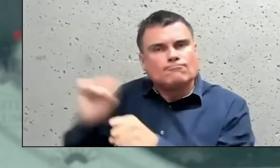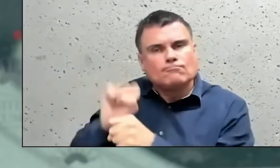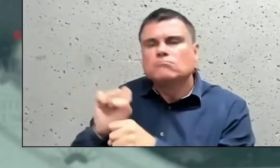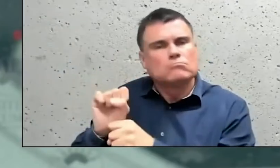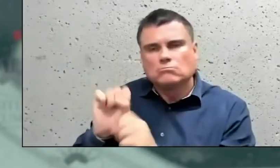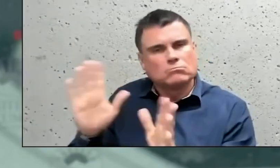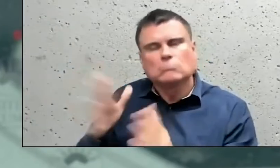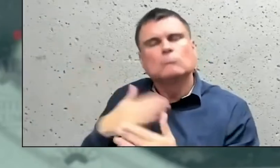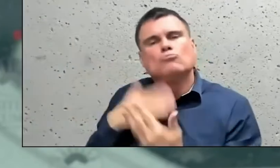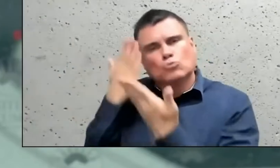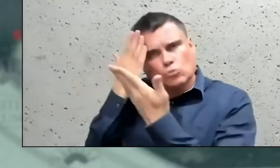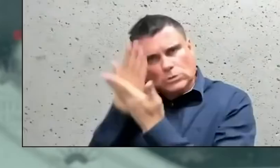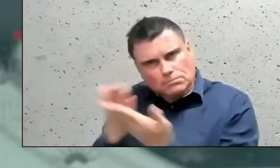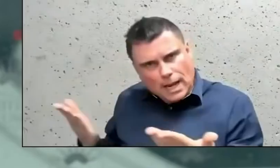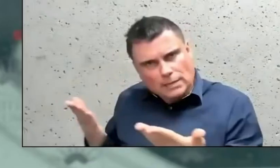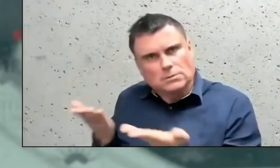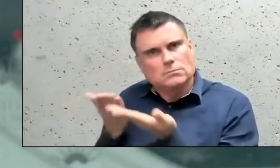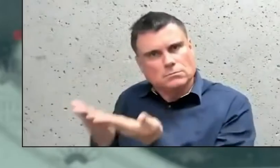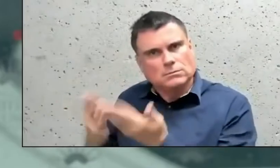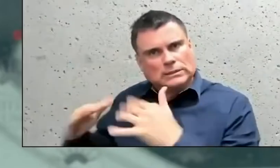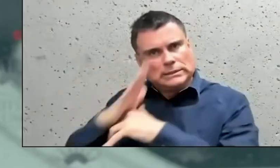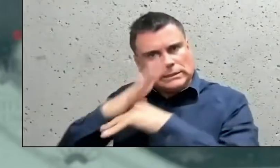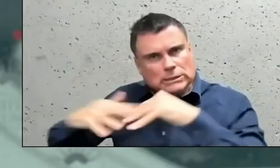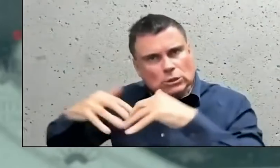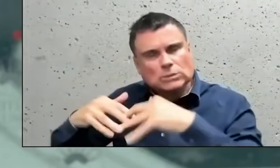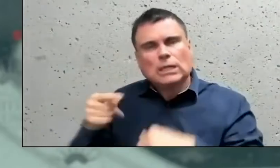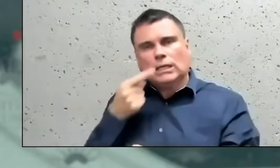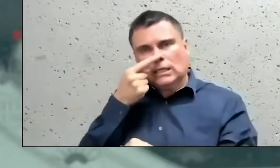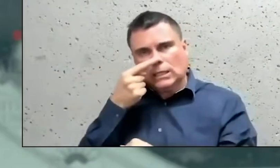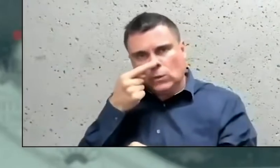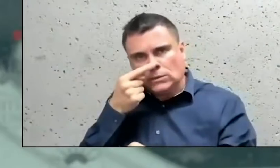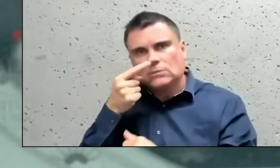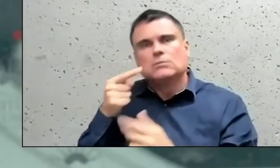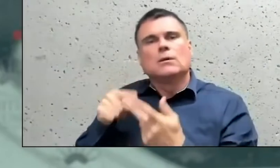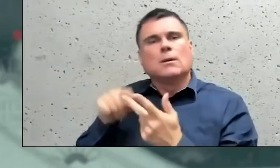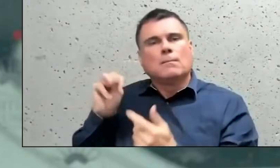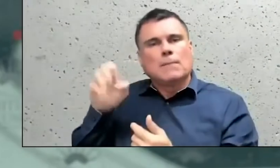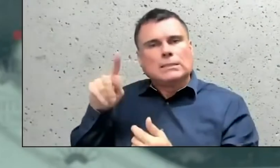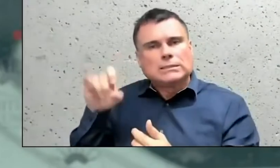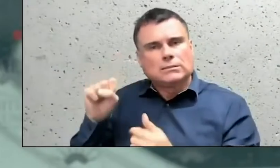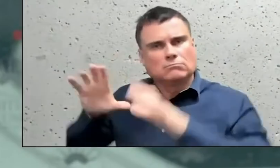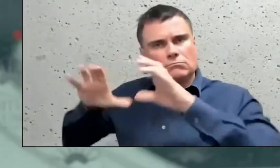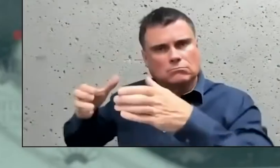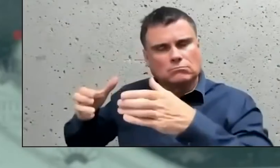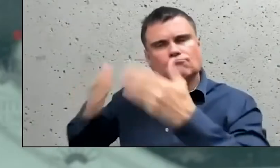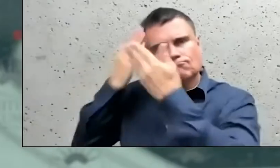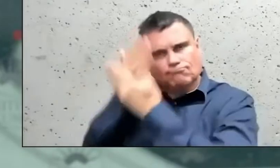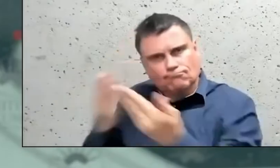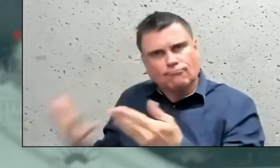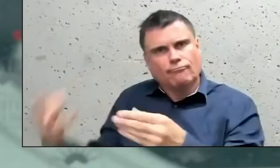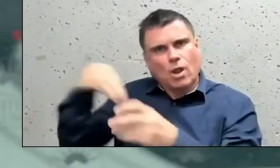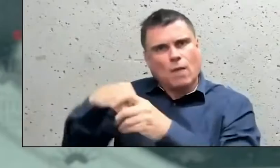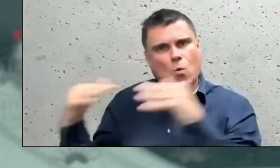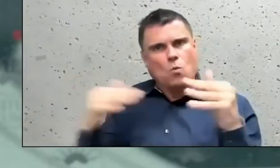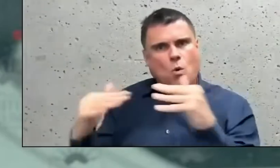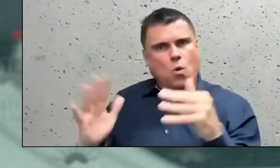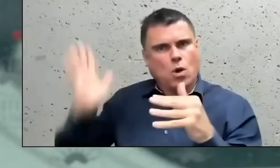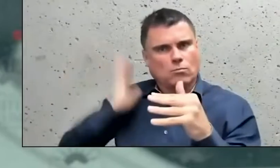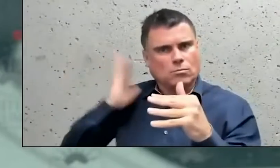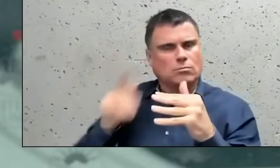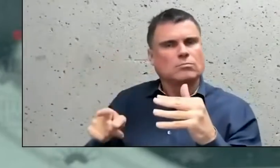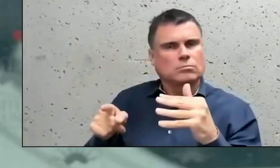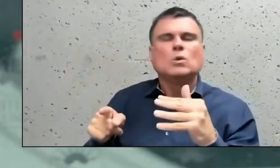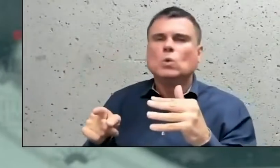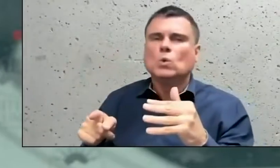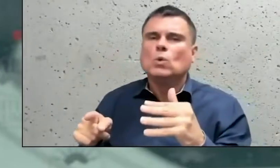our part, and to persevere. And we are persevering. This has been a long pandemic, and it is